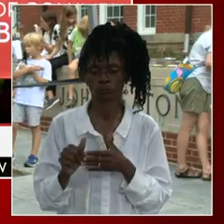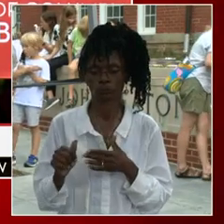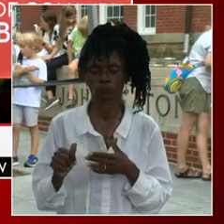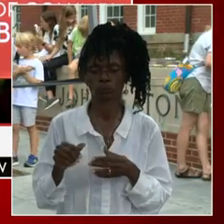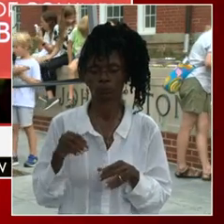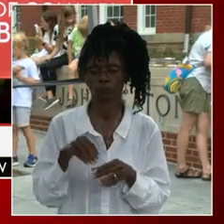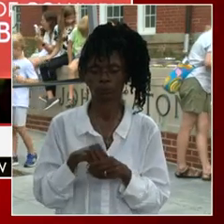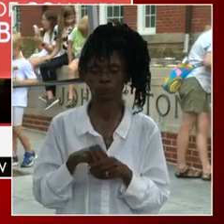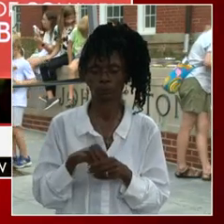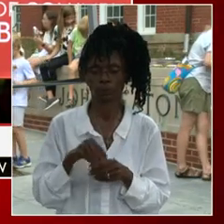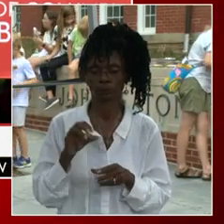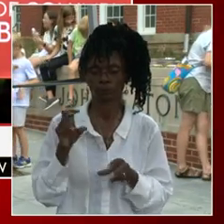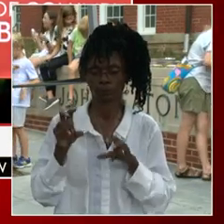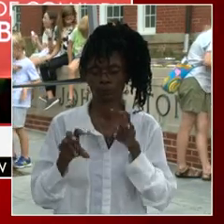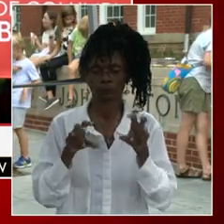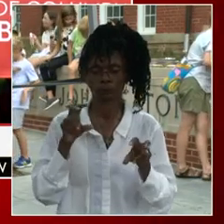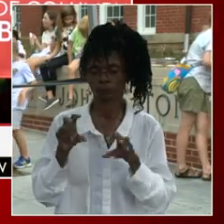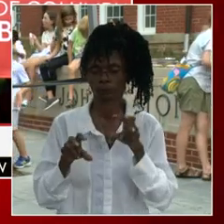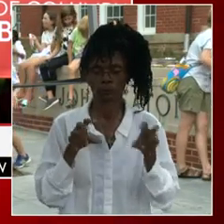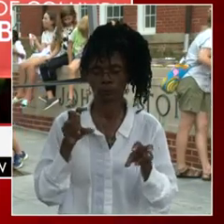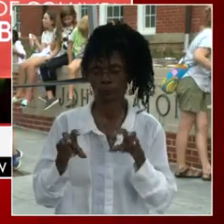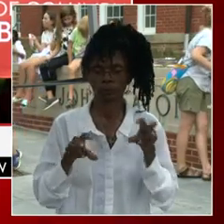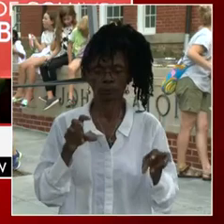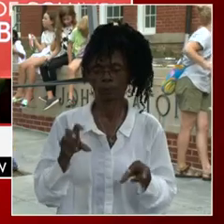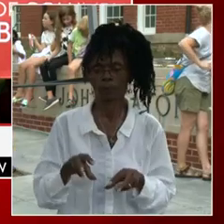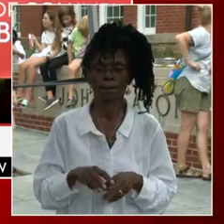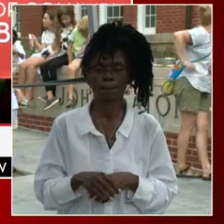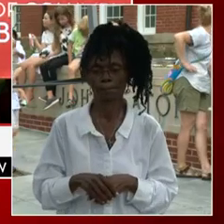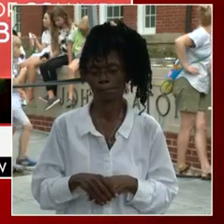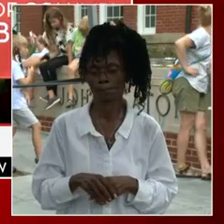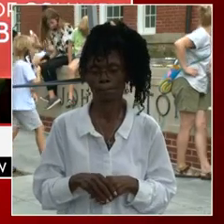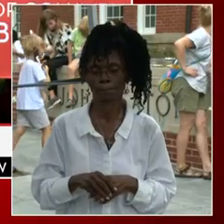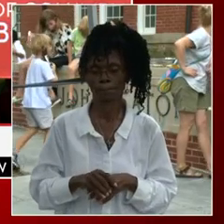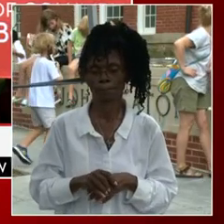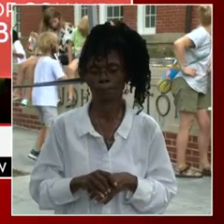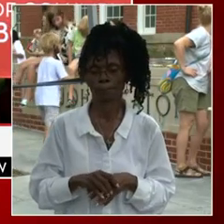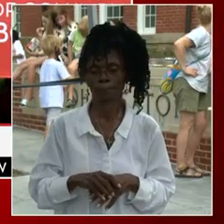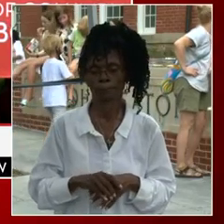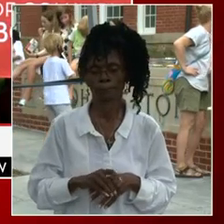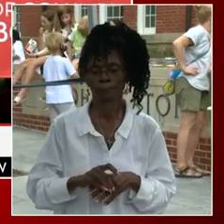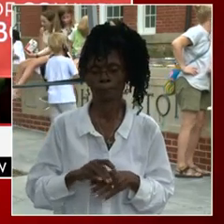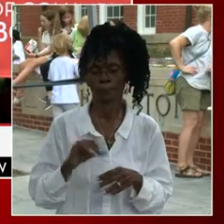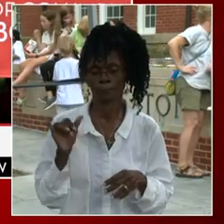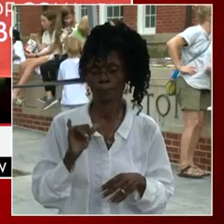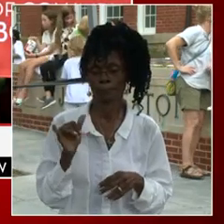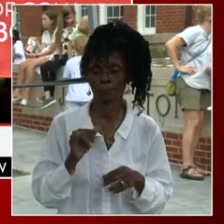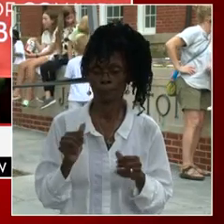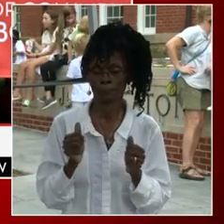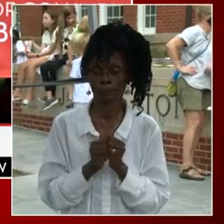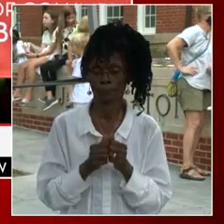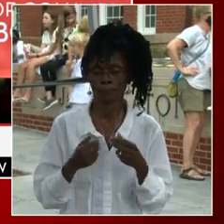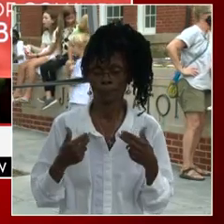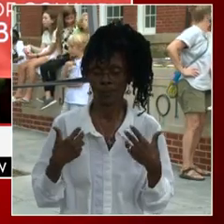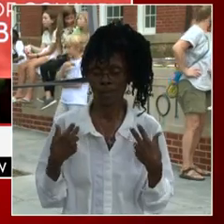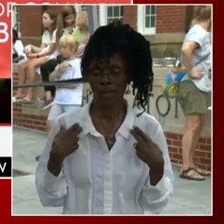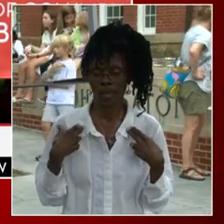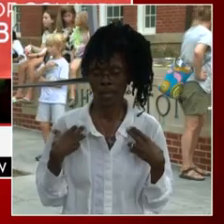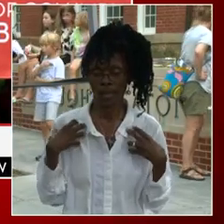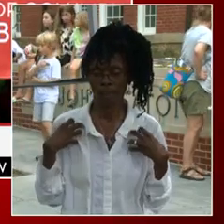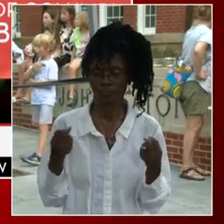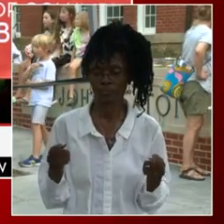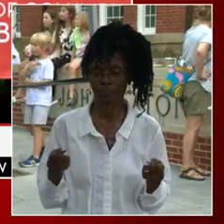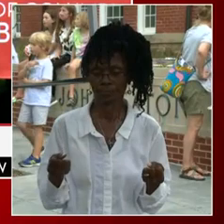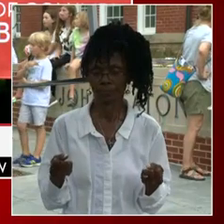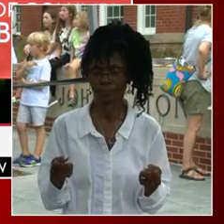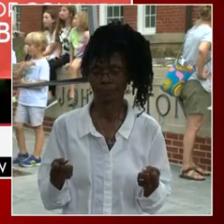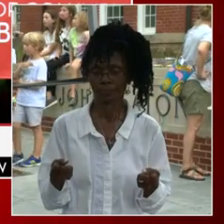millions of dollars invested in additional mental health professionals, social workers, counselors that will be supporting our